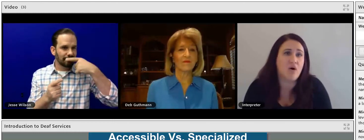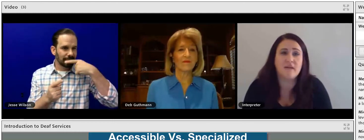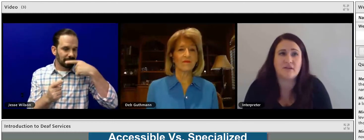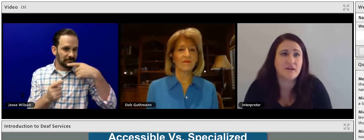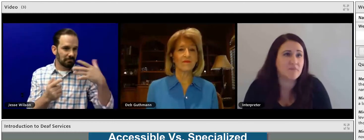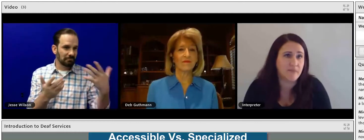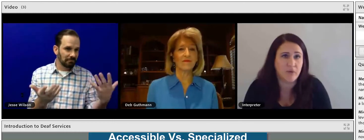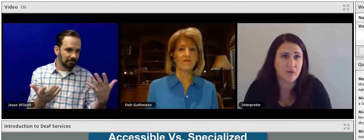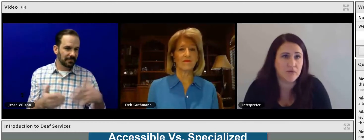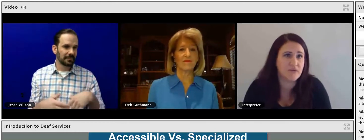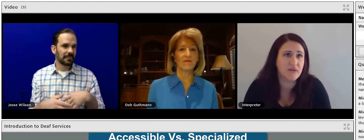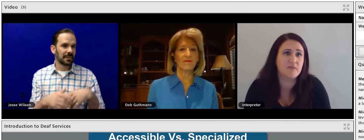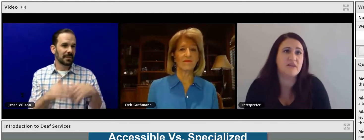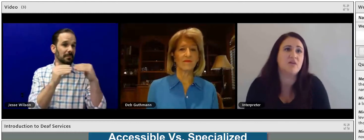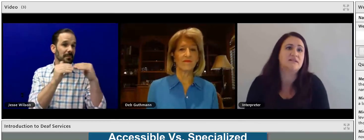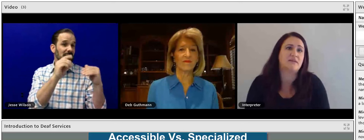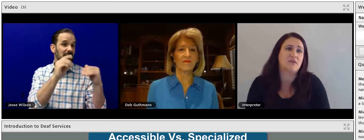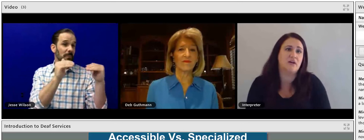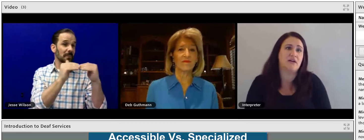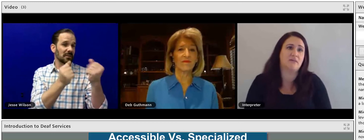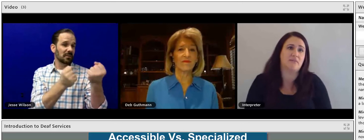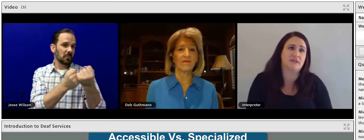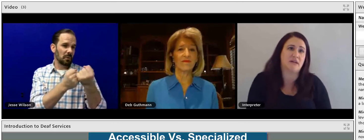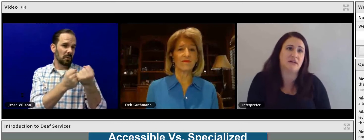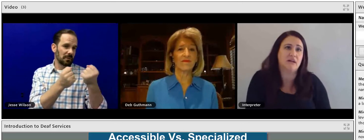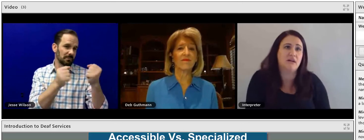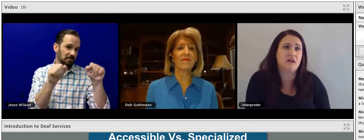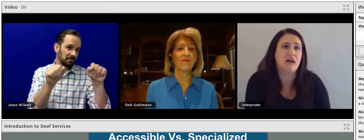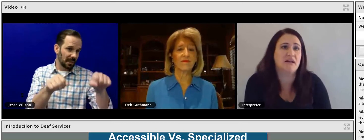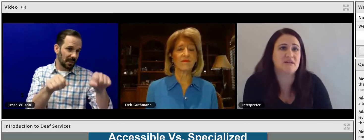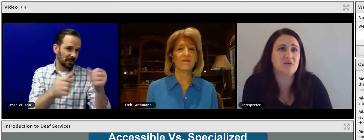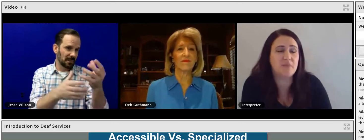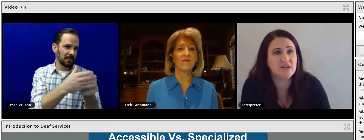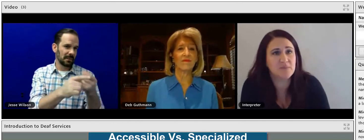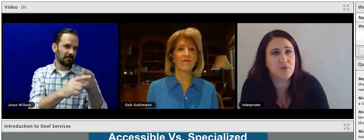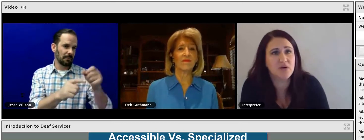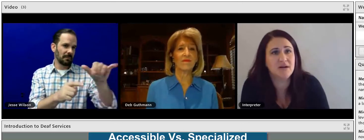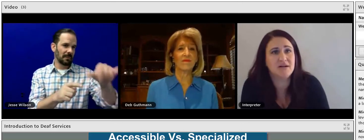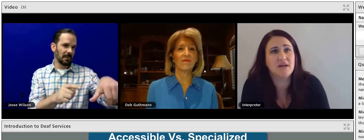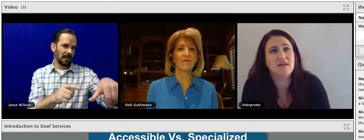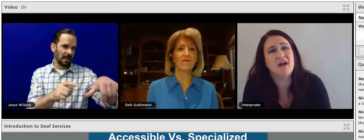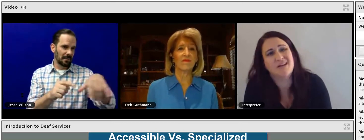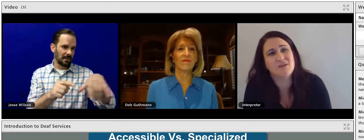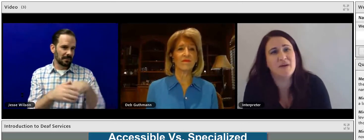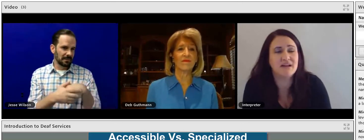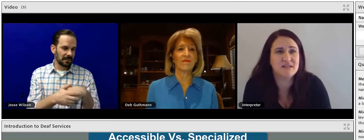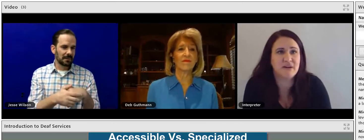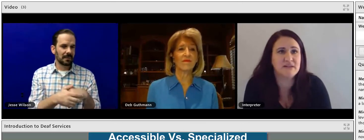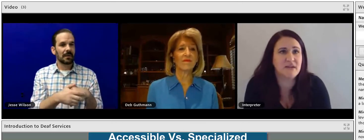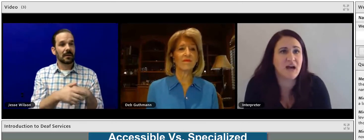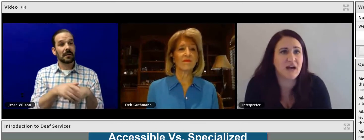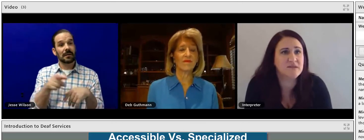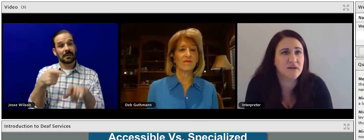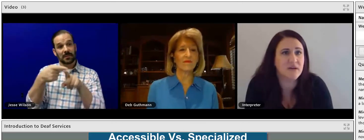among, all hearing people. So they would be the only deaf or hard of hearing person. And so peer support, you might